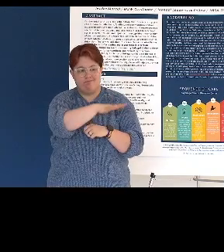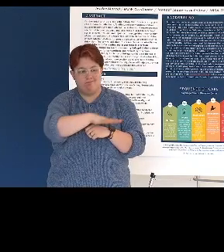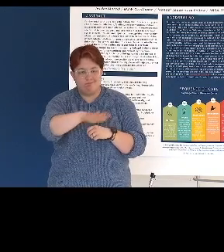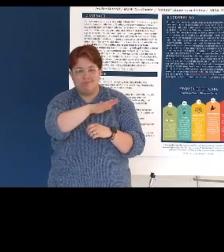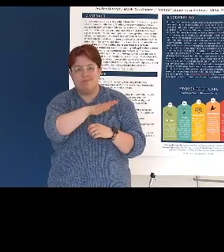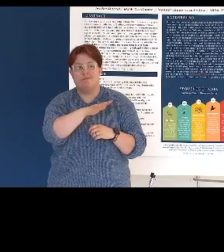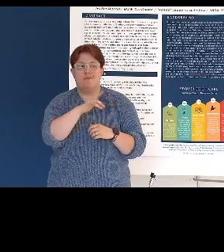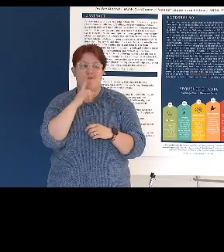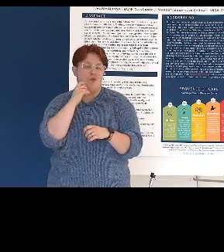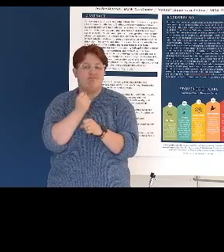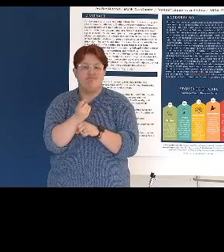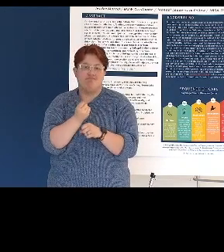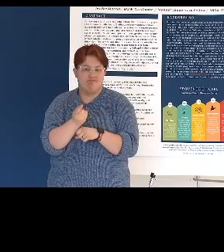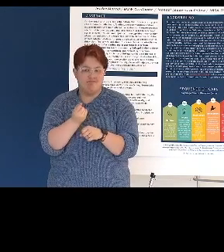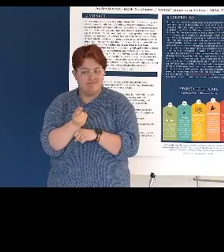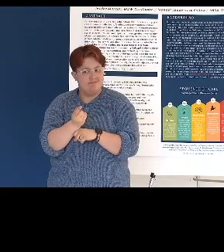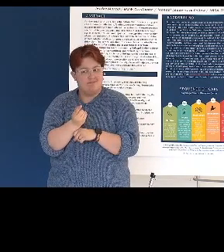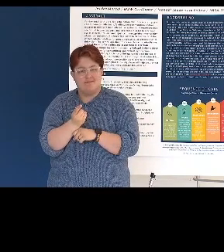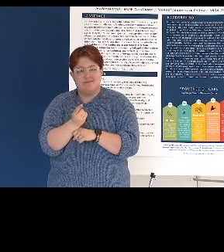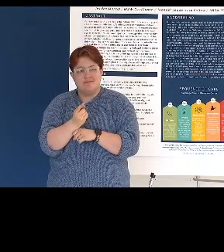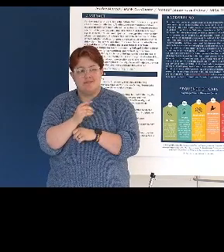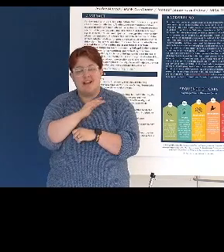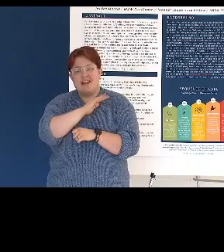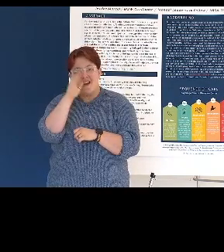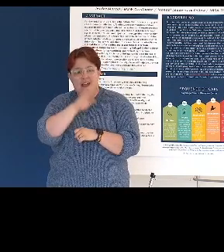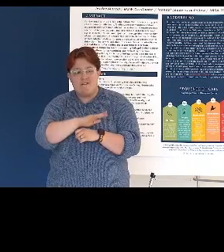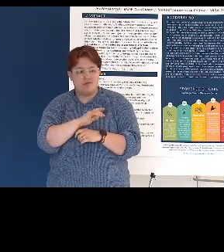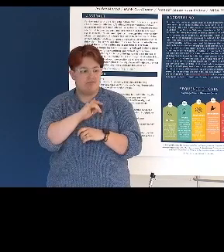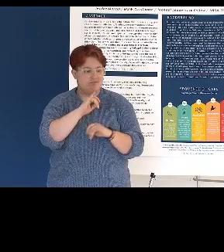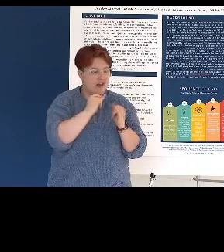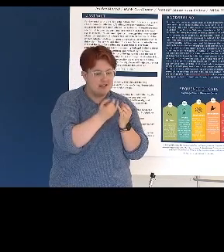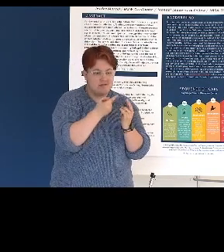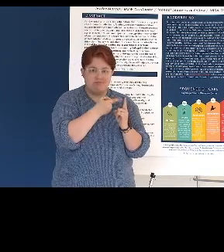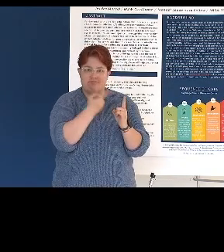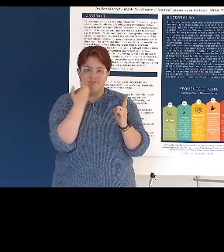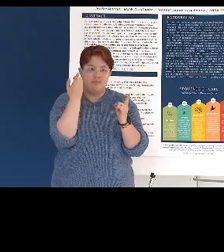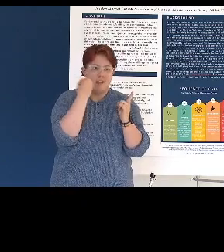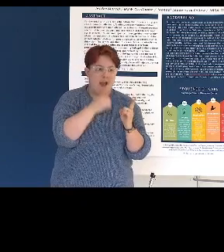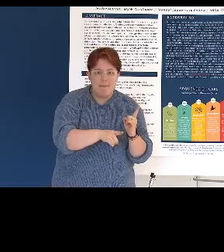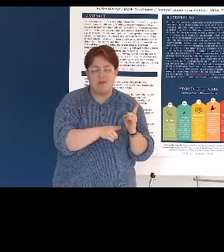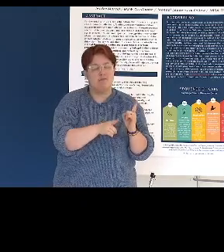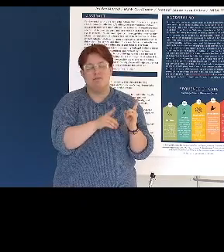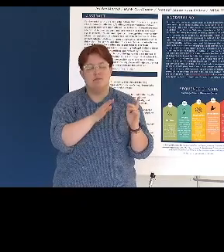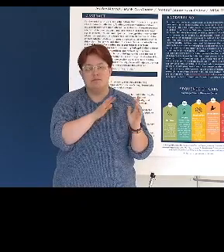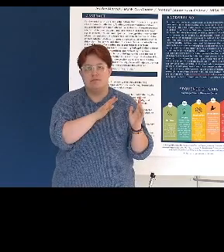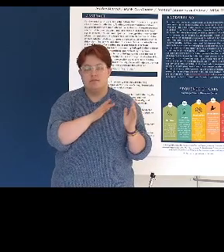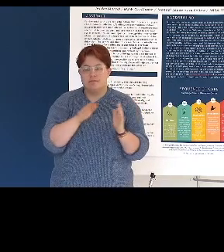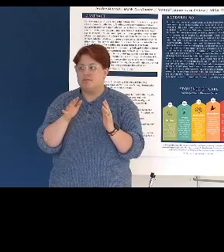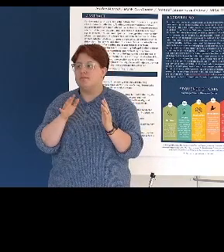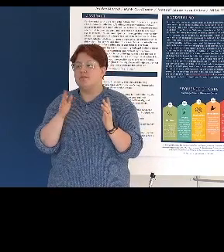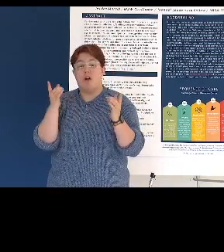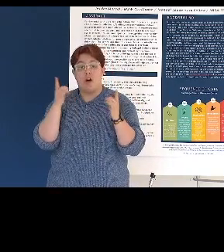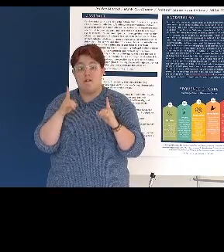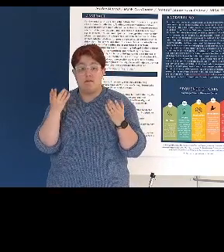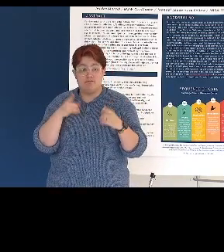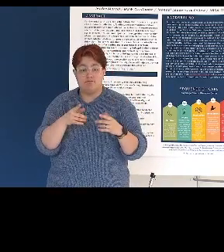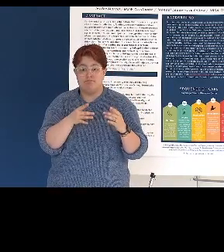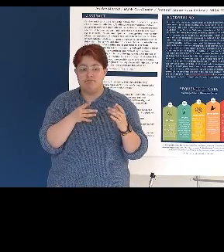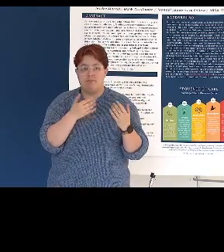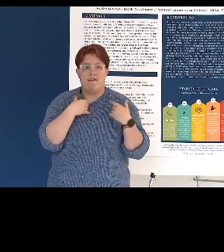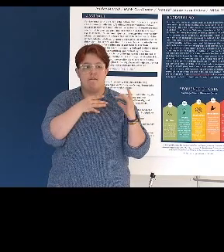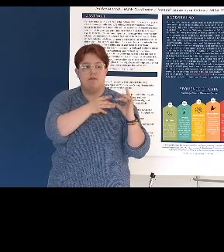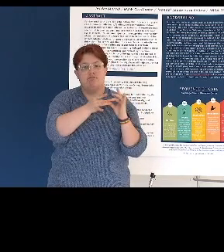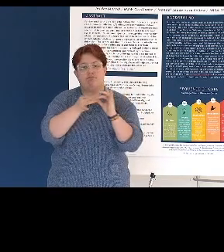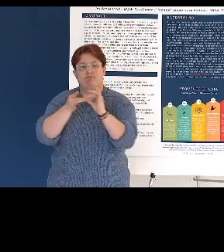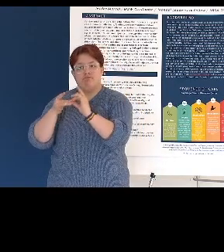basis. PTSD is almost never an isolated event. More often than not, a variety of comorbid physical and mental health